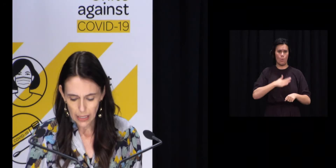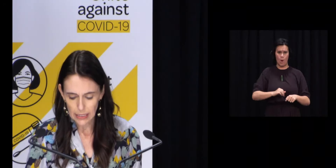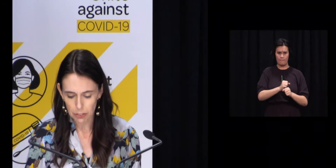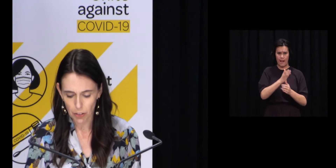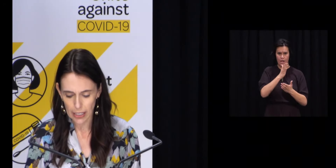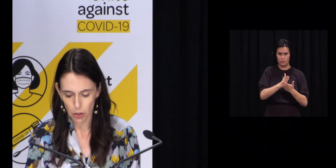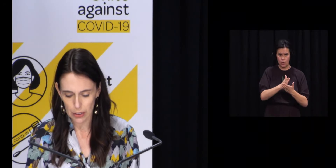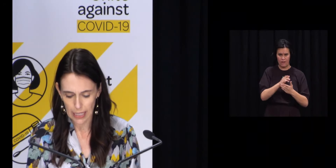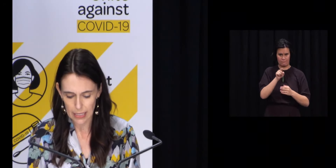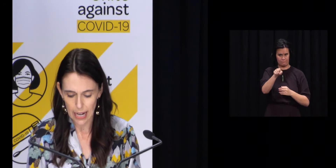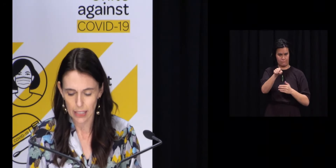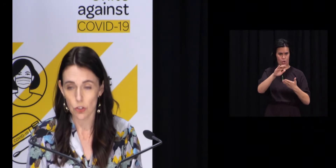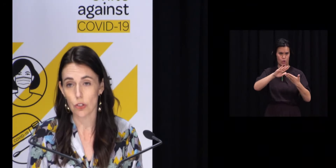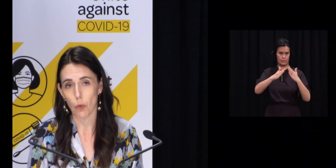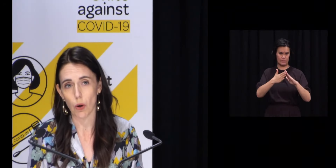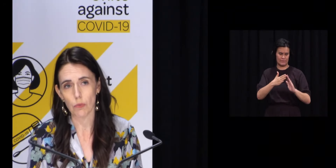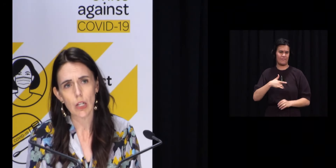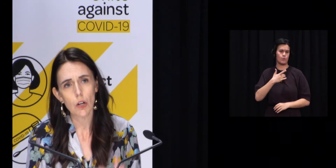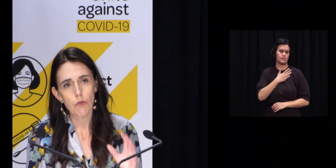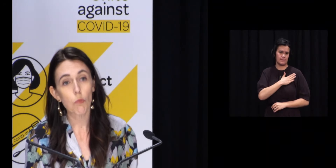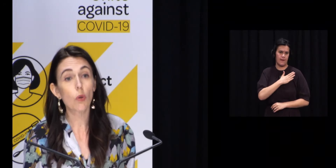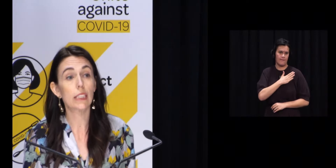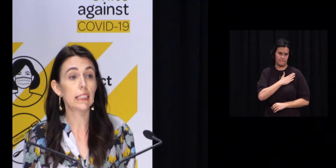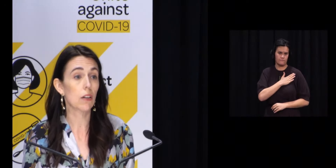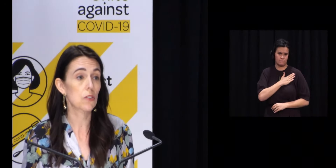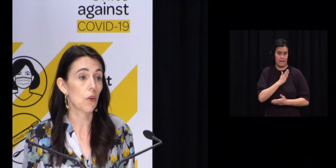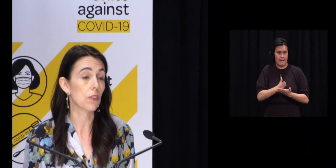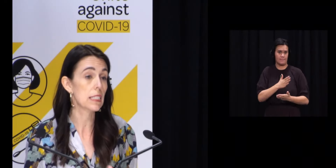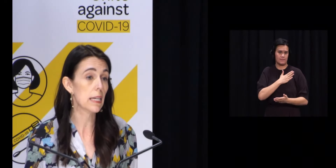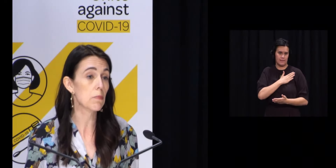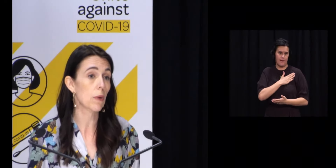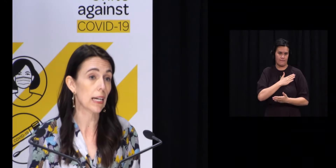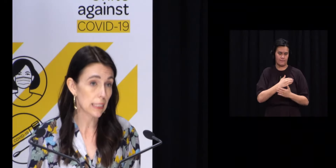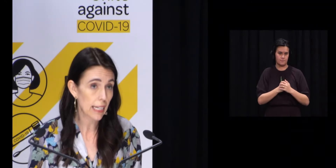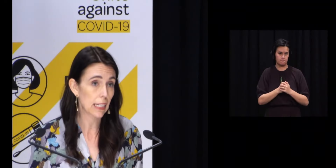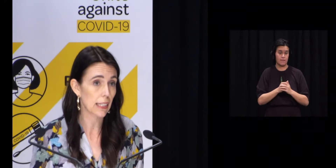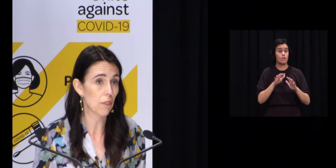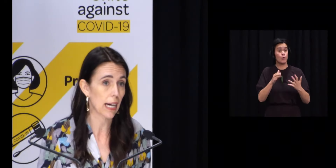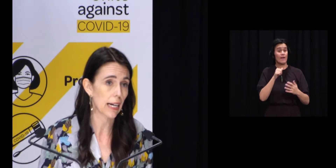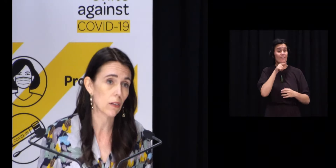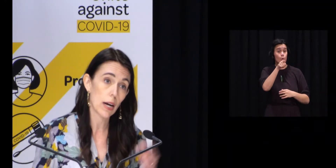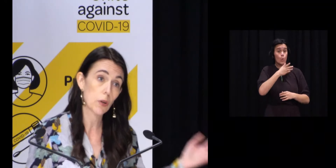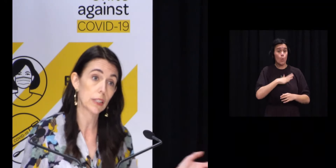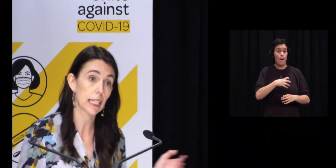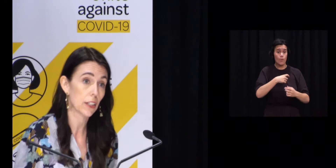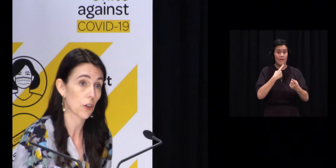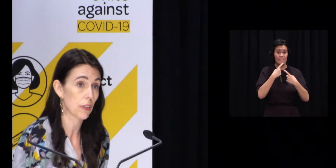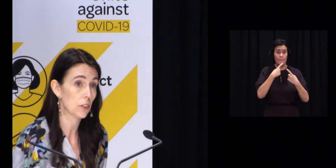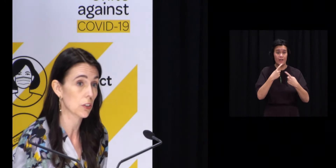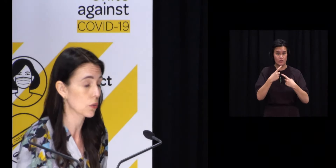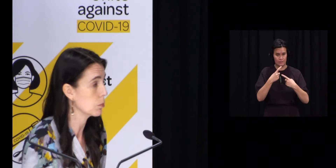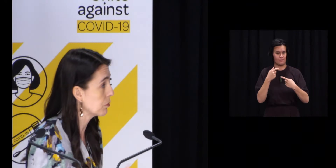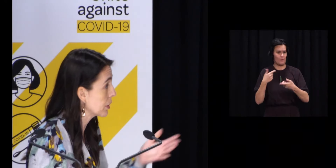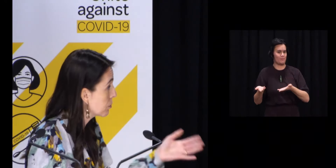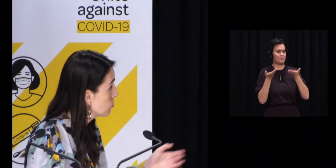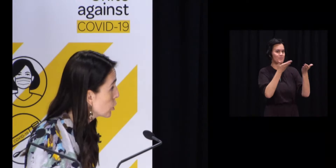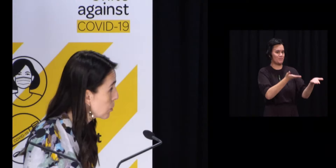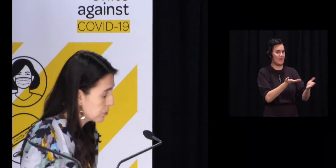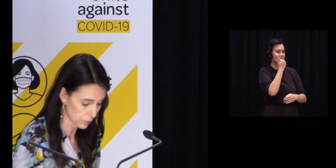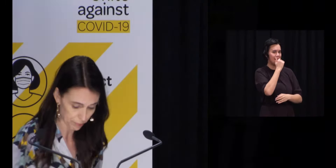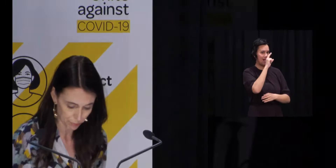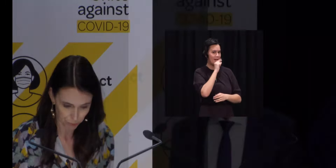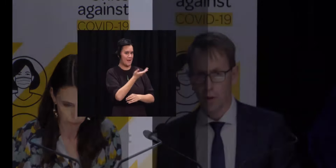we identify contacts and so on. For more details on the steps we are taking in that regard, I am going to hand over to Dr. Bloomfield.